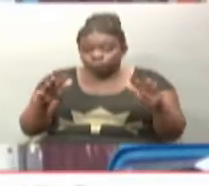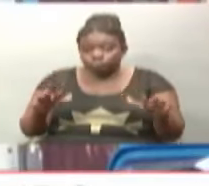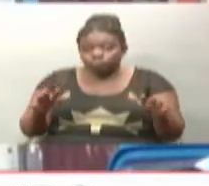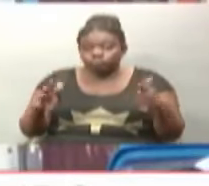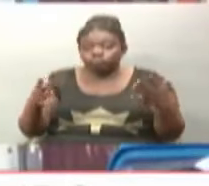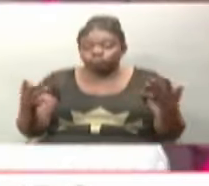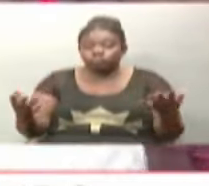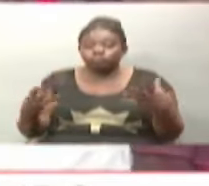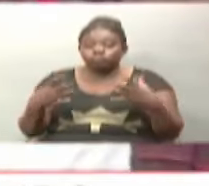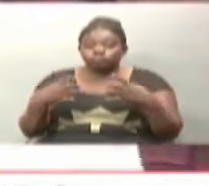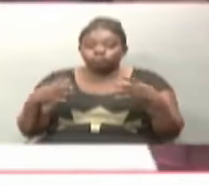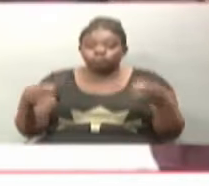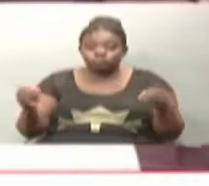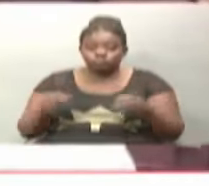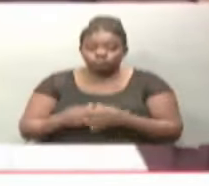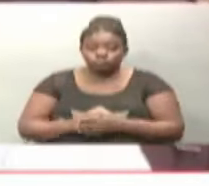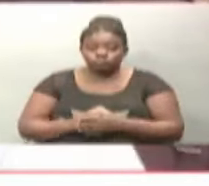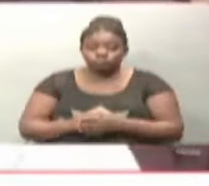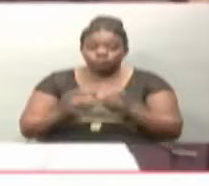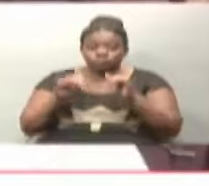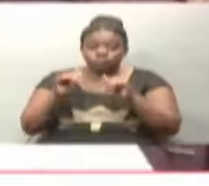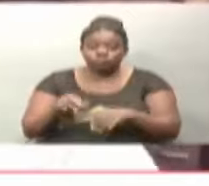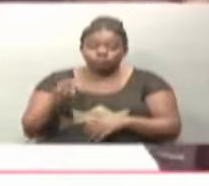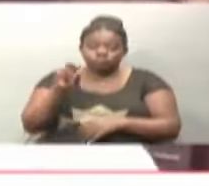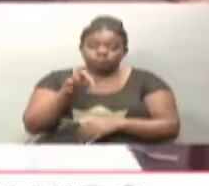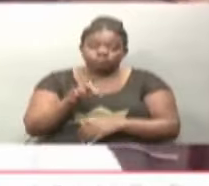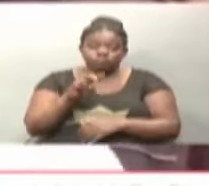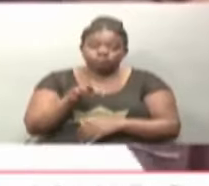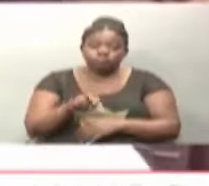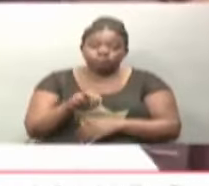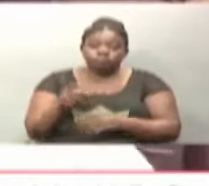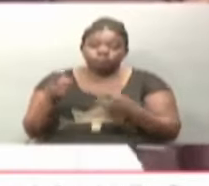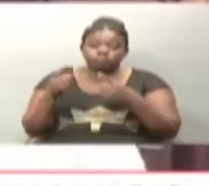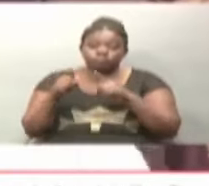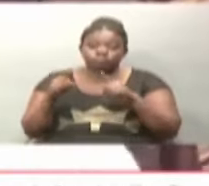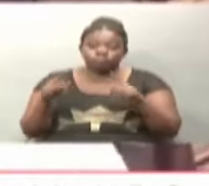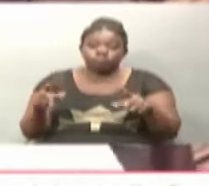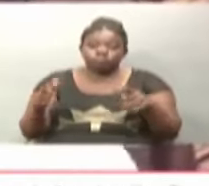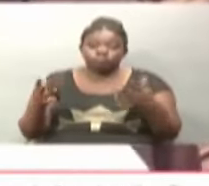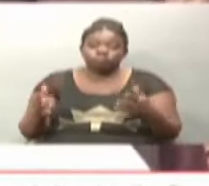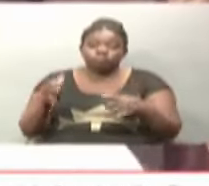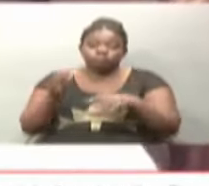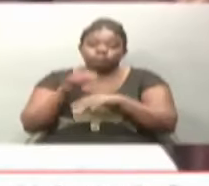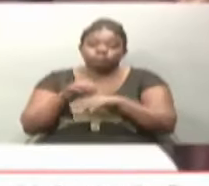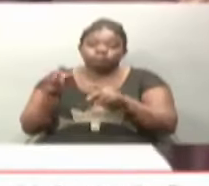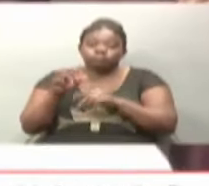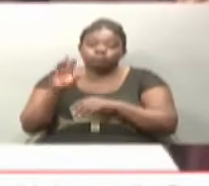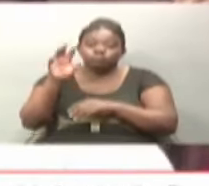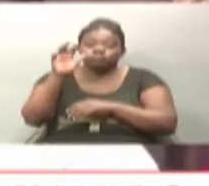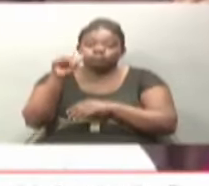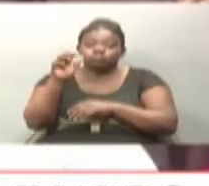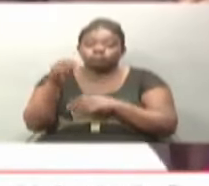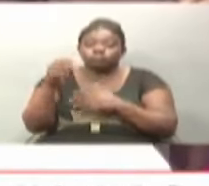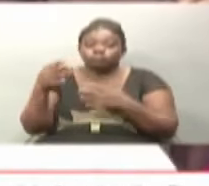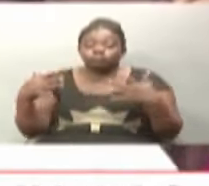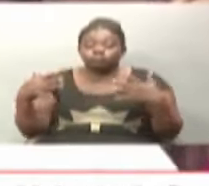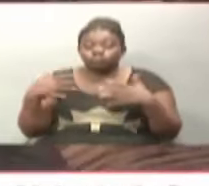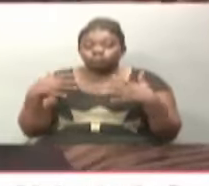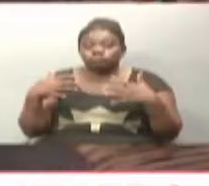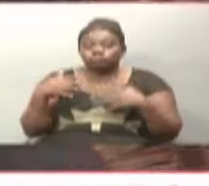ne babulawo basigadde batambula nti era olwamaze ne bayita abantu baka muje nga muri batitizi